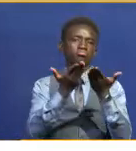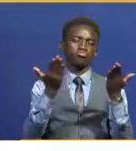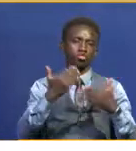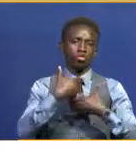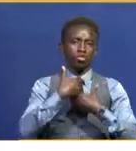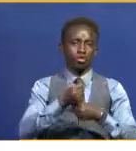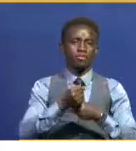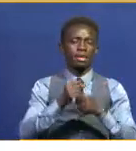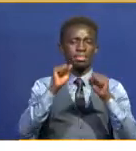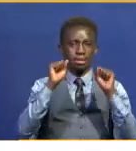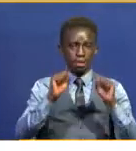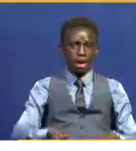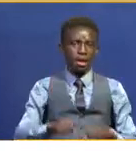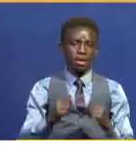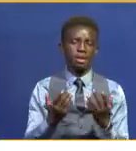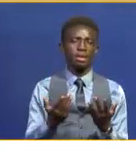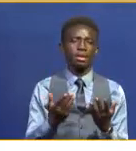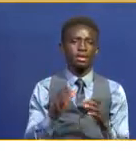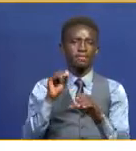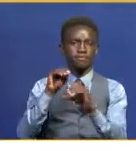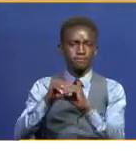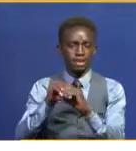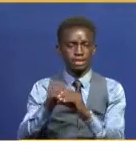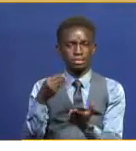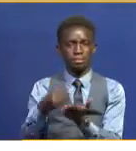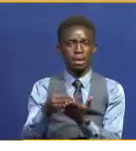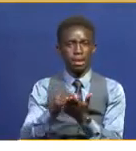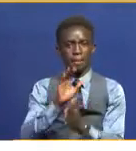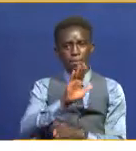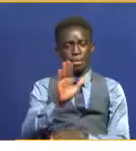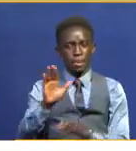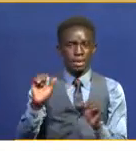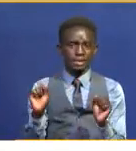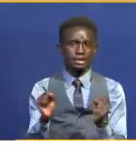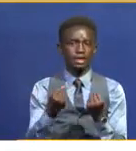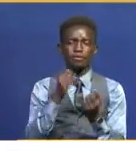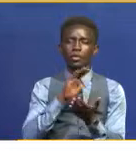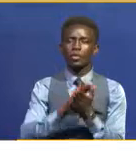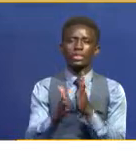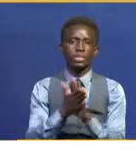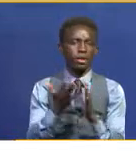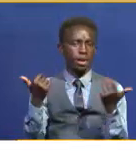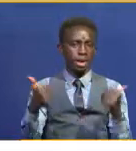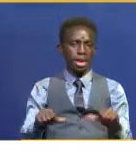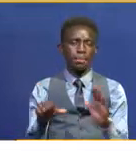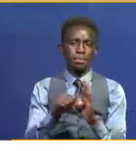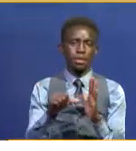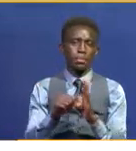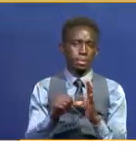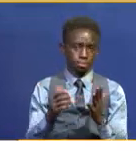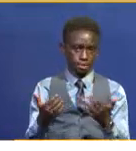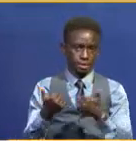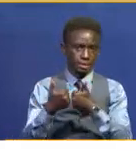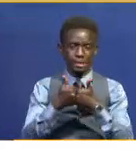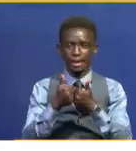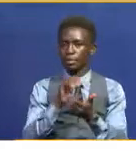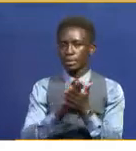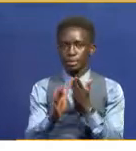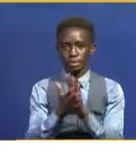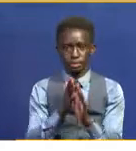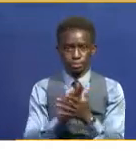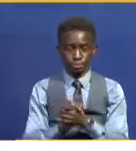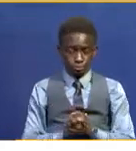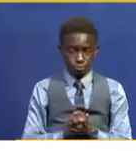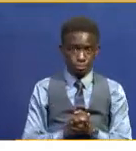they can actually be able to to invest their money safely without any kind of issue or challenge. Another thing would